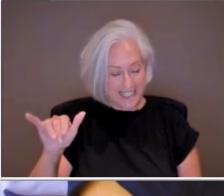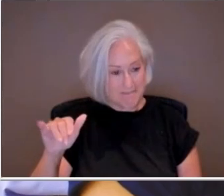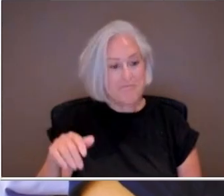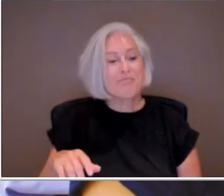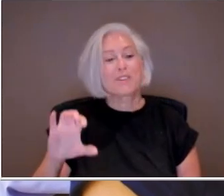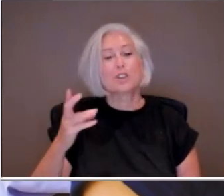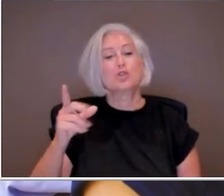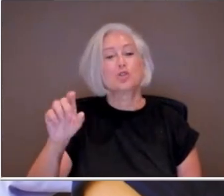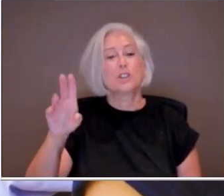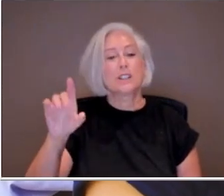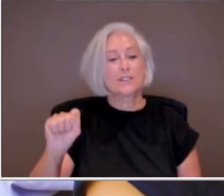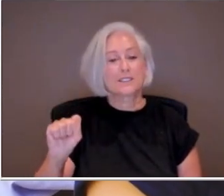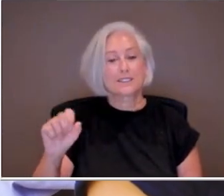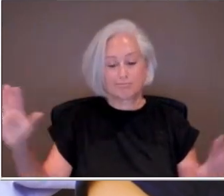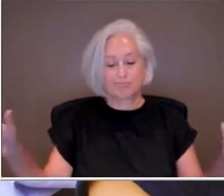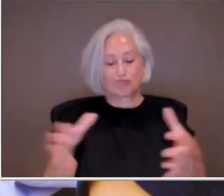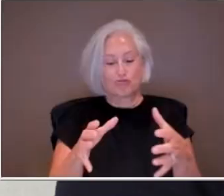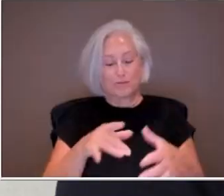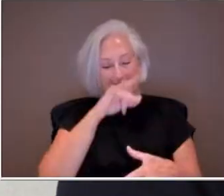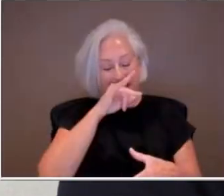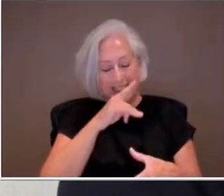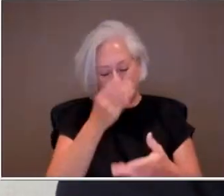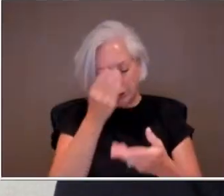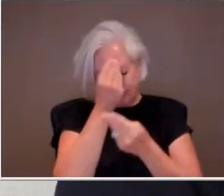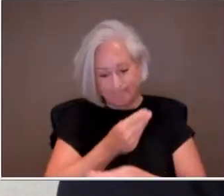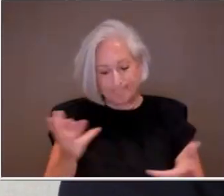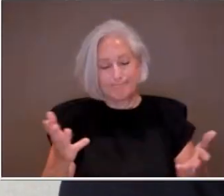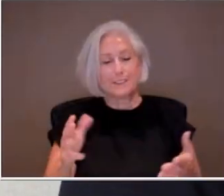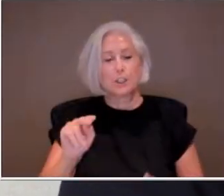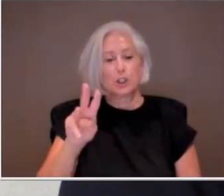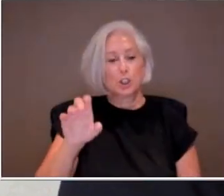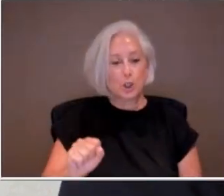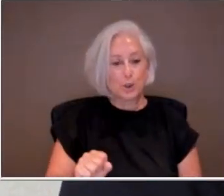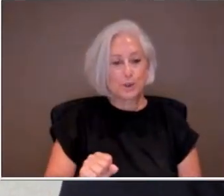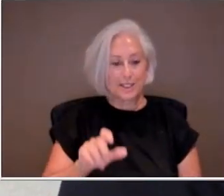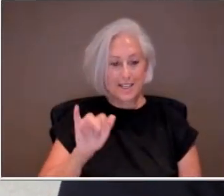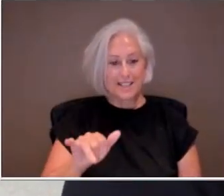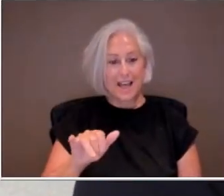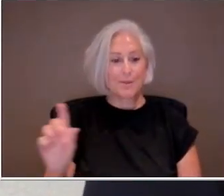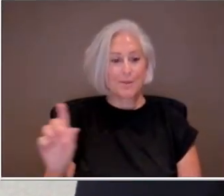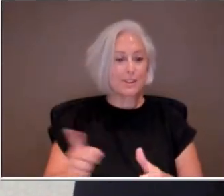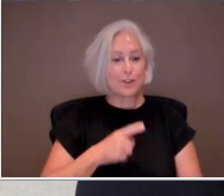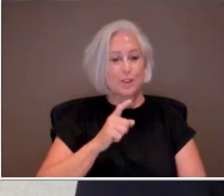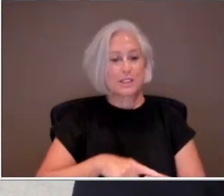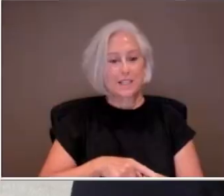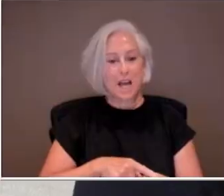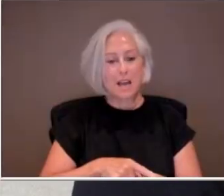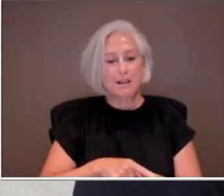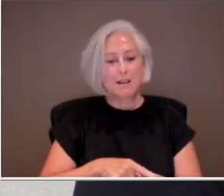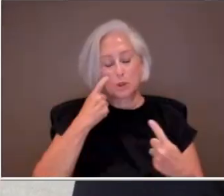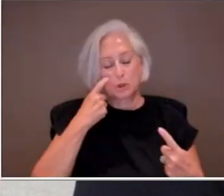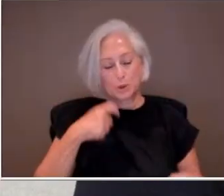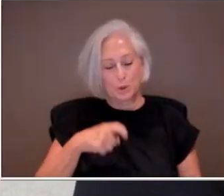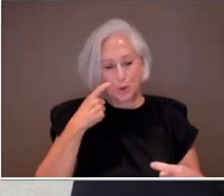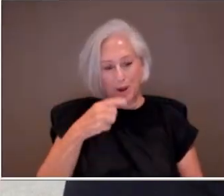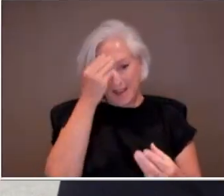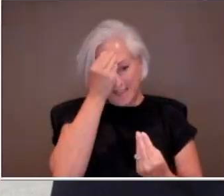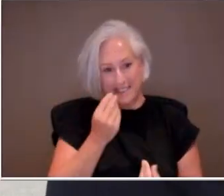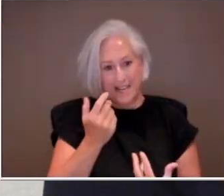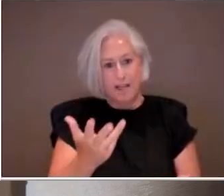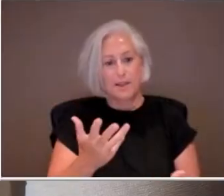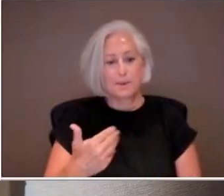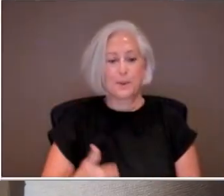was probably the first time that I had allowed myself to have a breakdown. Telling them was so hard